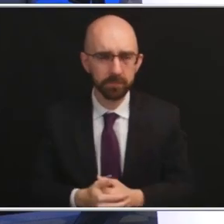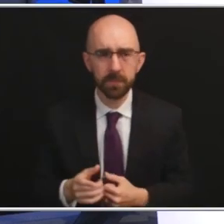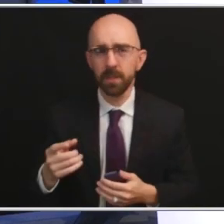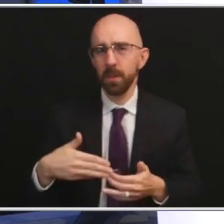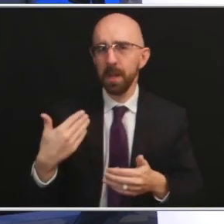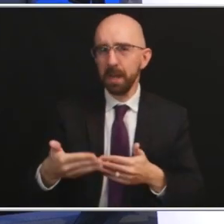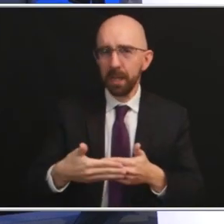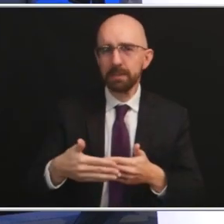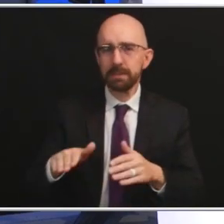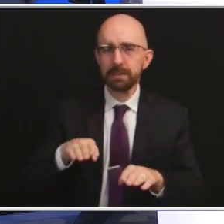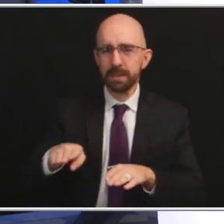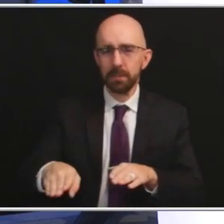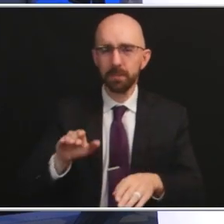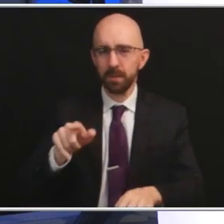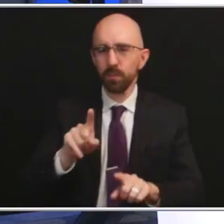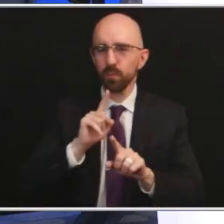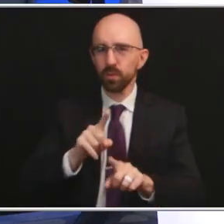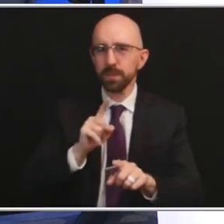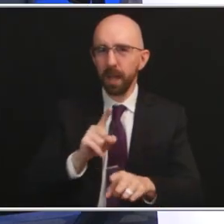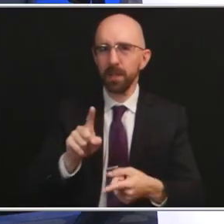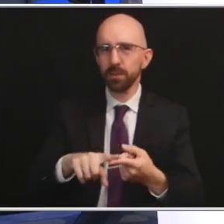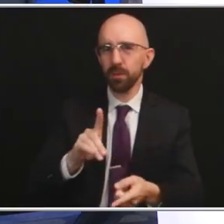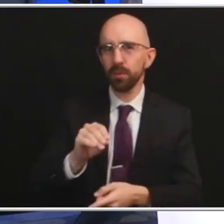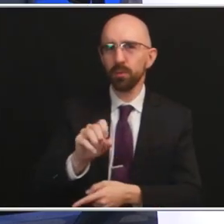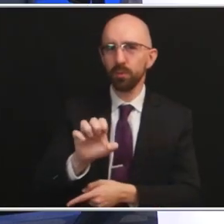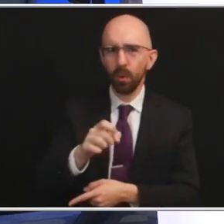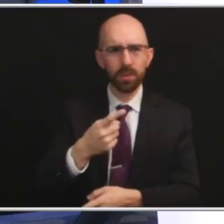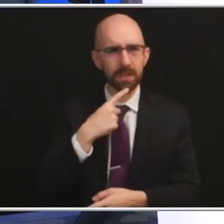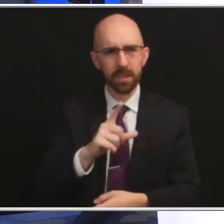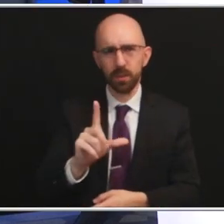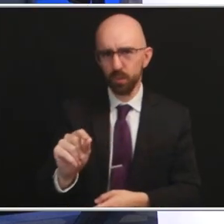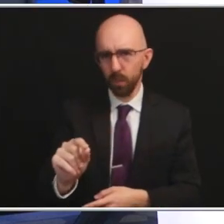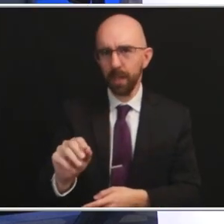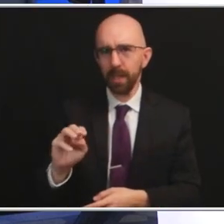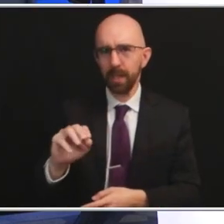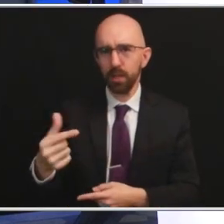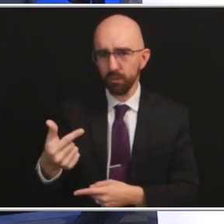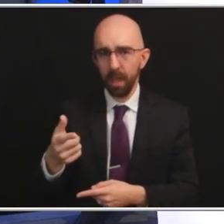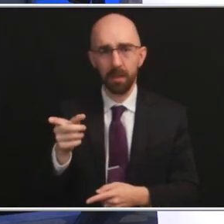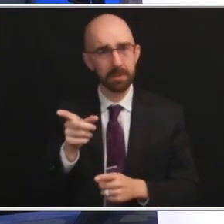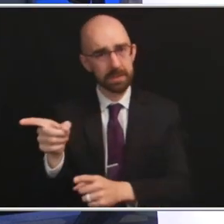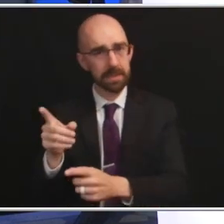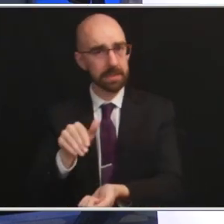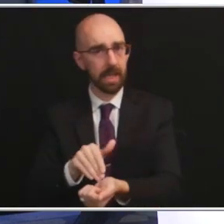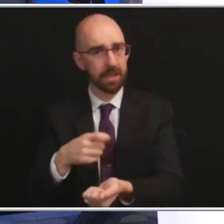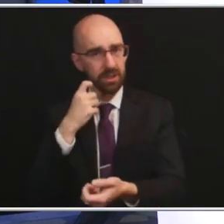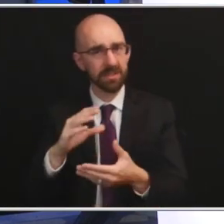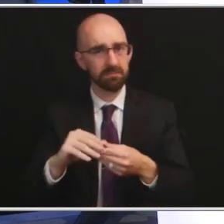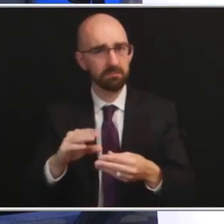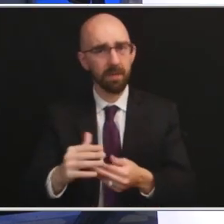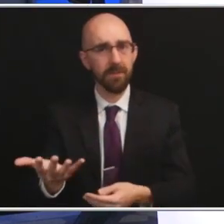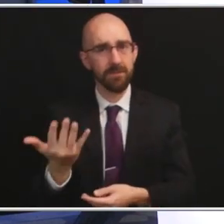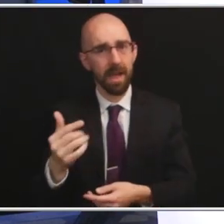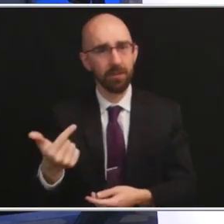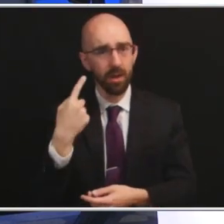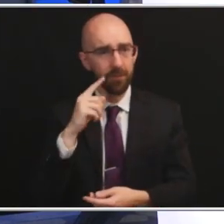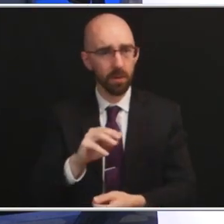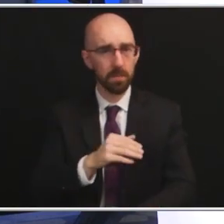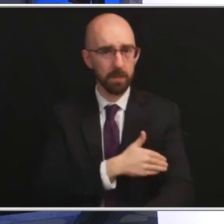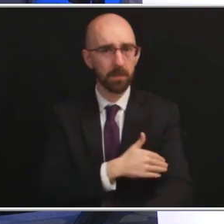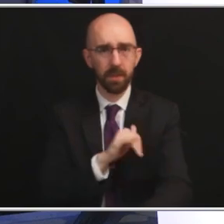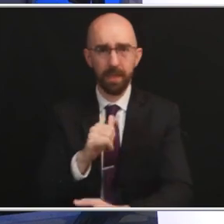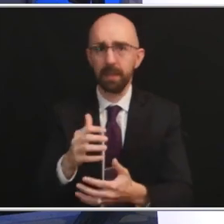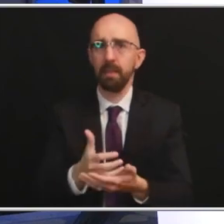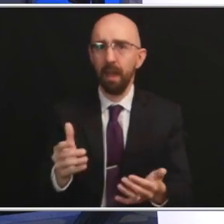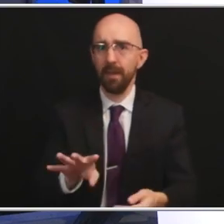response curve. So you said 20 grams. Dr. Mullen was taking 5 grams for muscle. That's a lot more, 4 times as much. It's